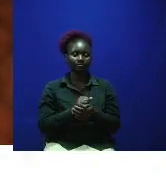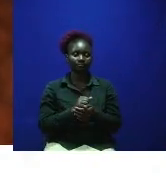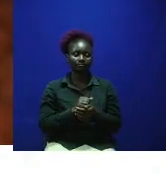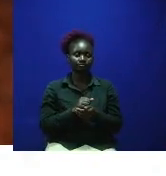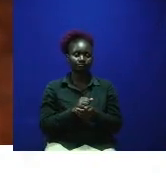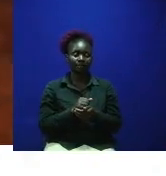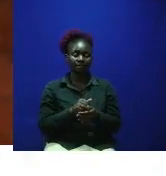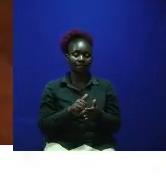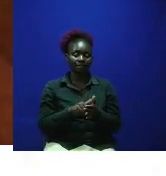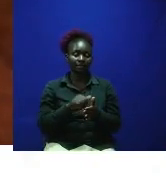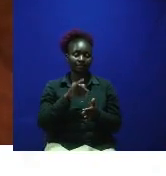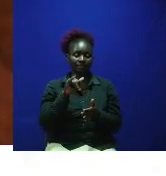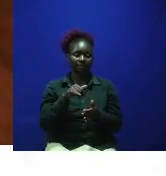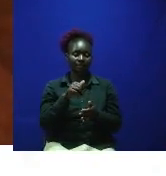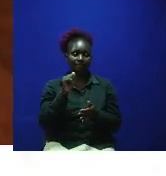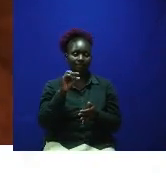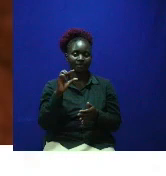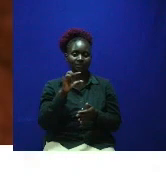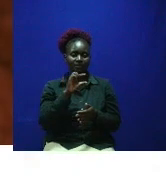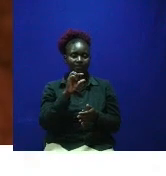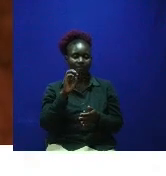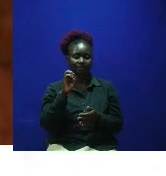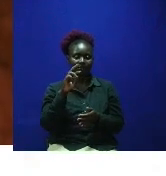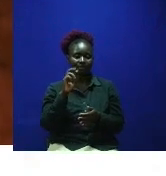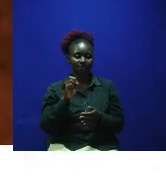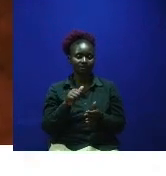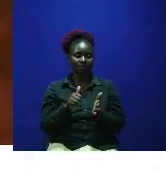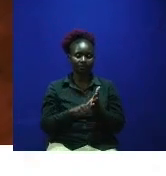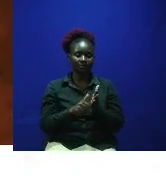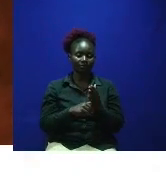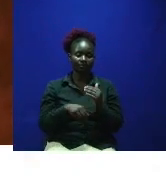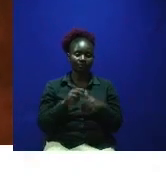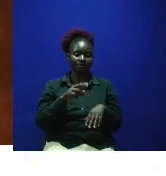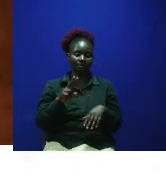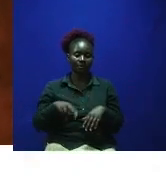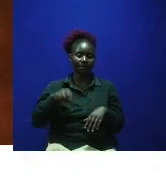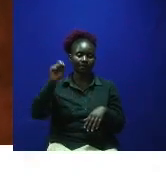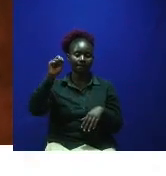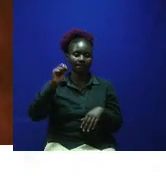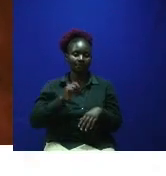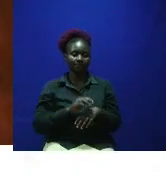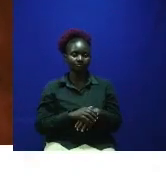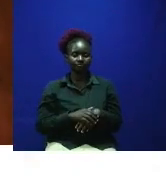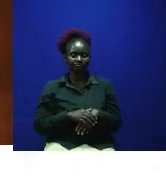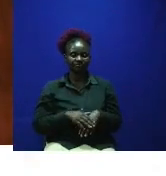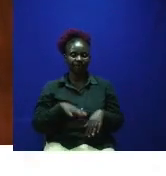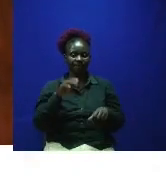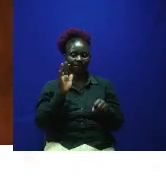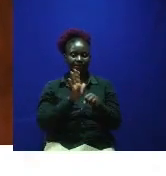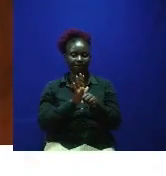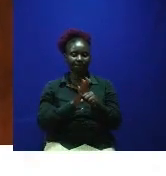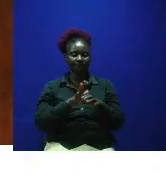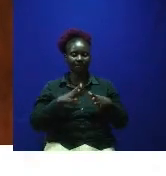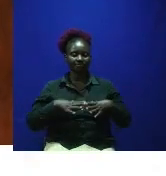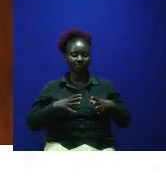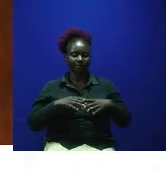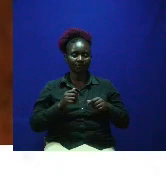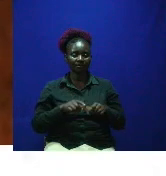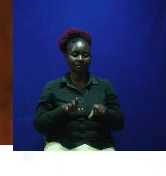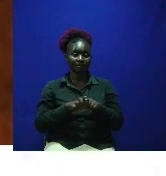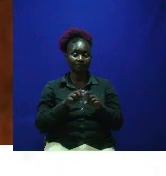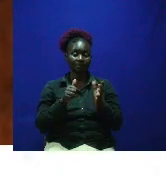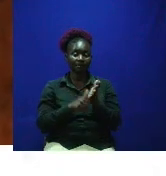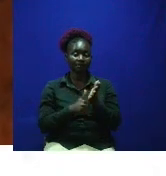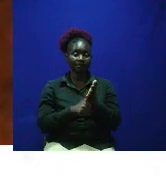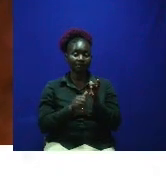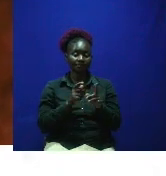chindechi chiabeire umuchando munasi kitutu chache north abantu abange eba kiri no muchando wichinda